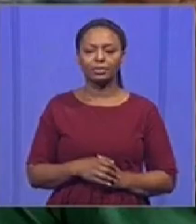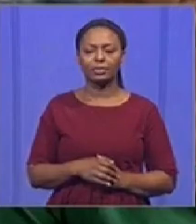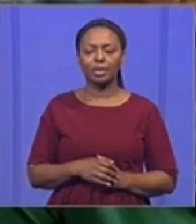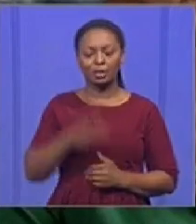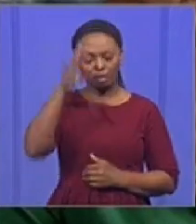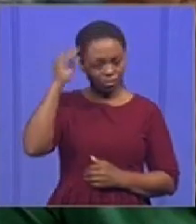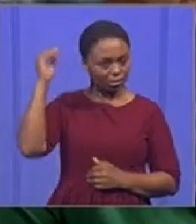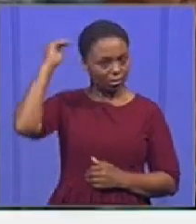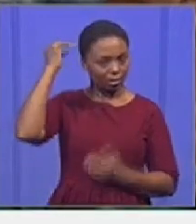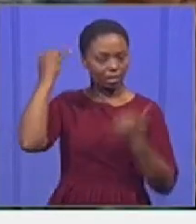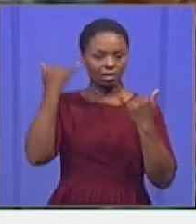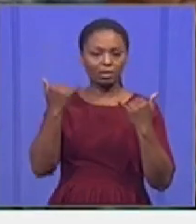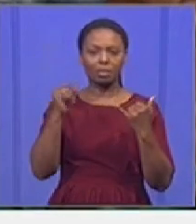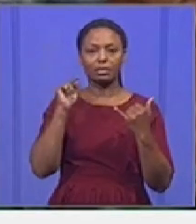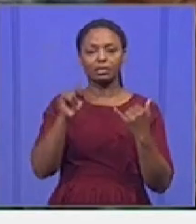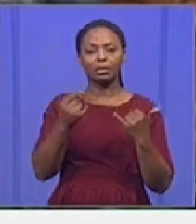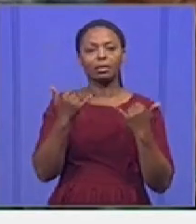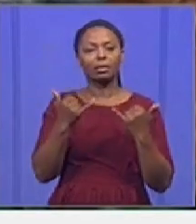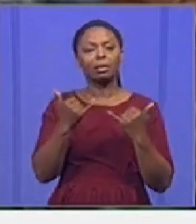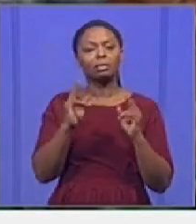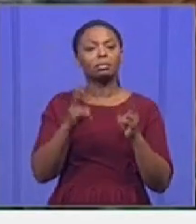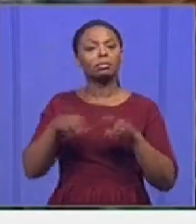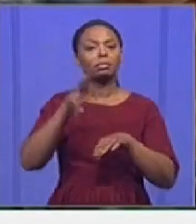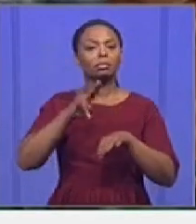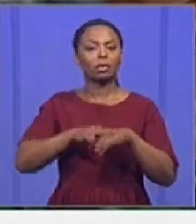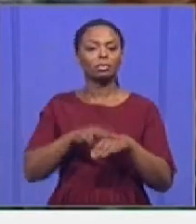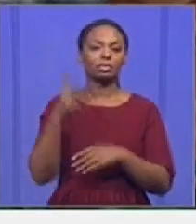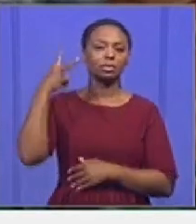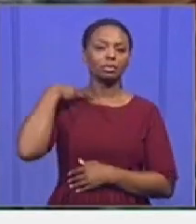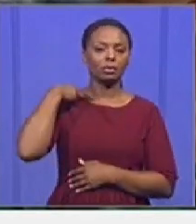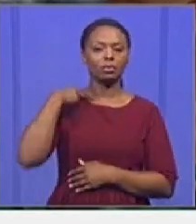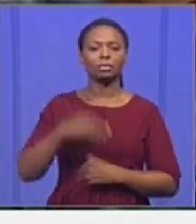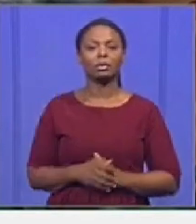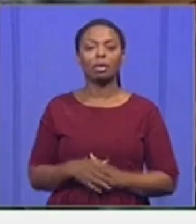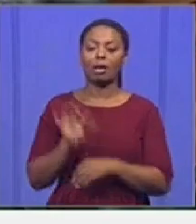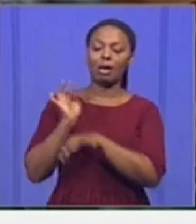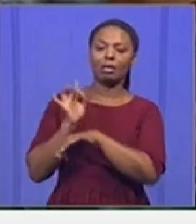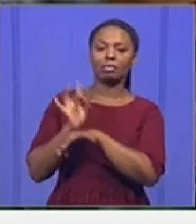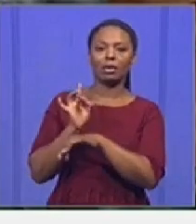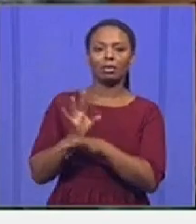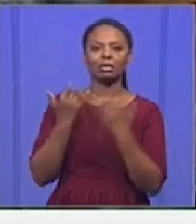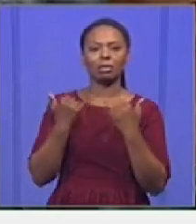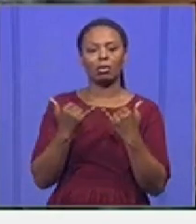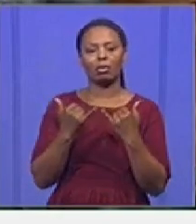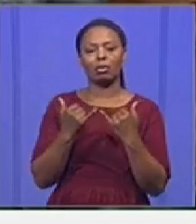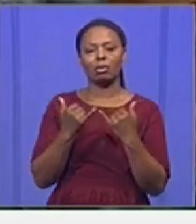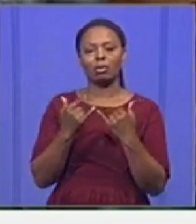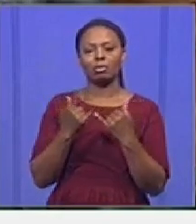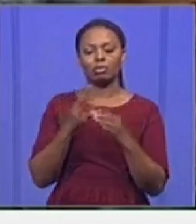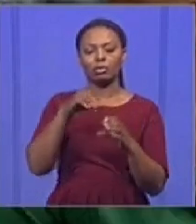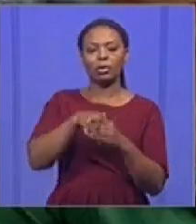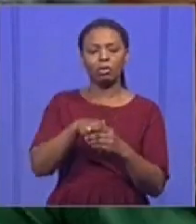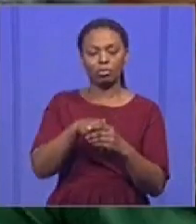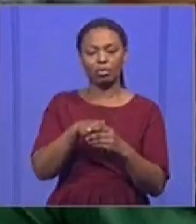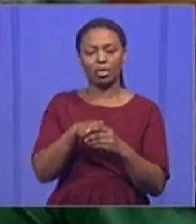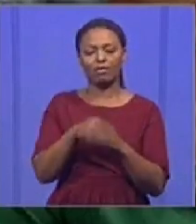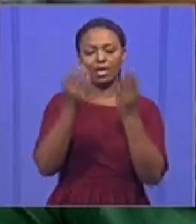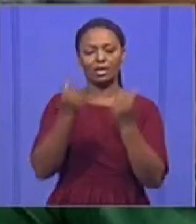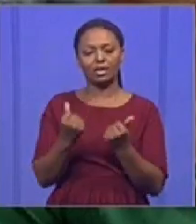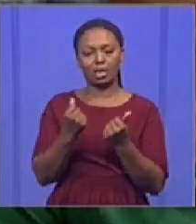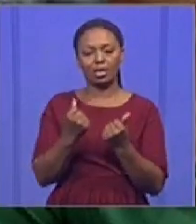the temporary nature of this appointment, you are advised not to enter into any new or major financial